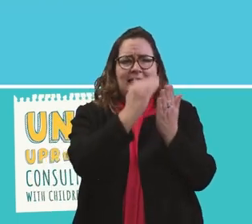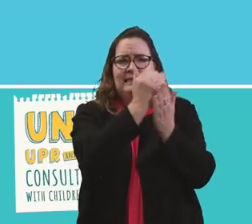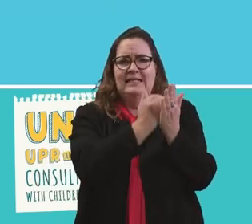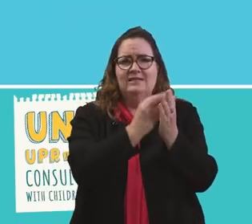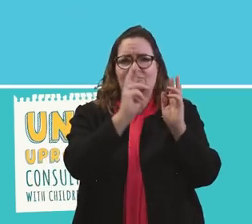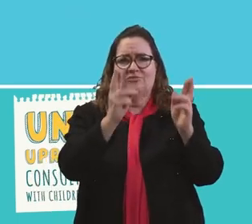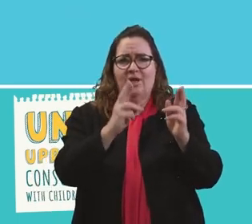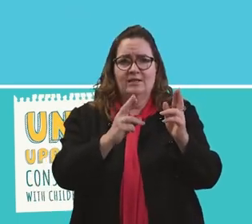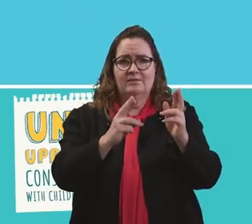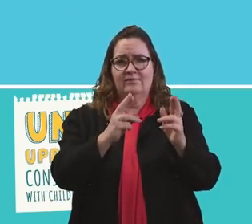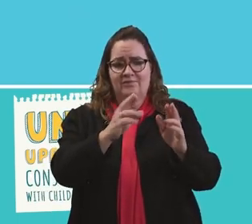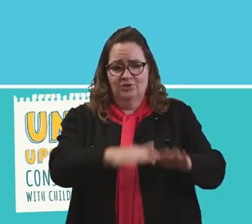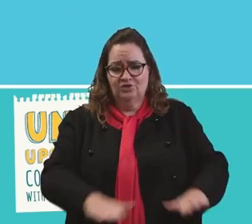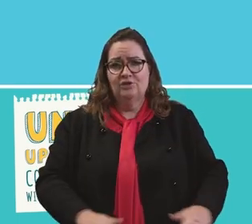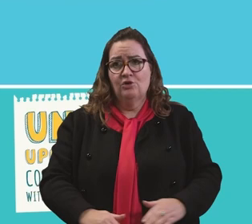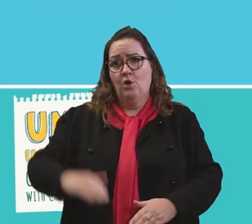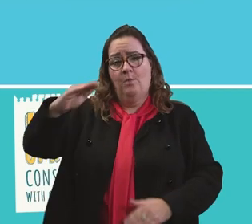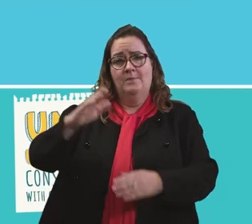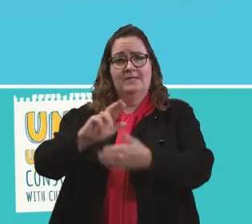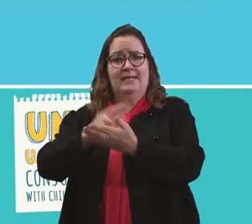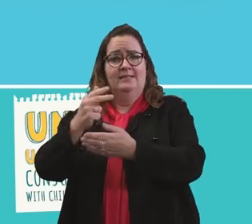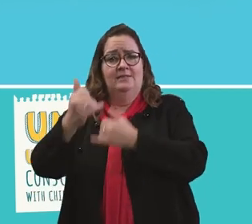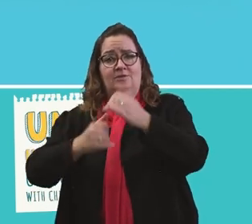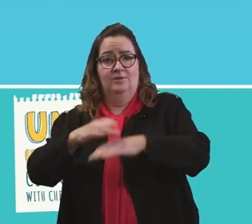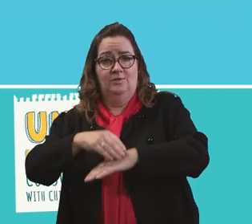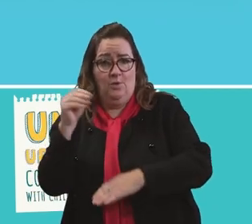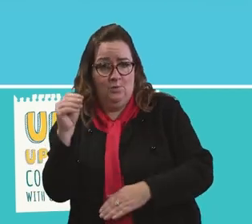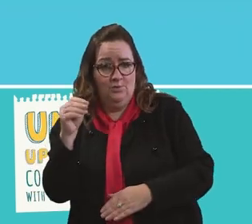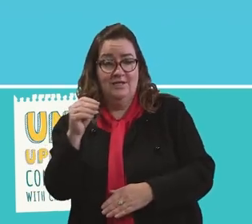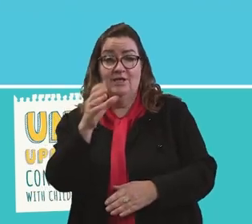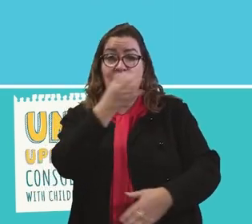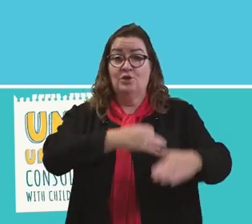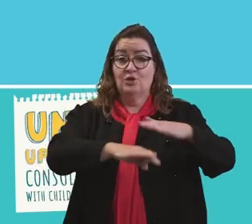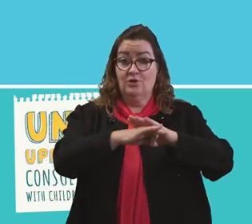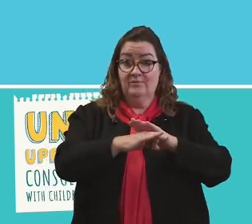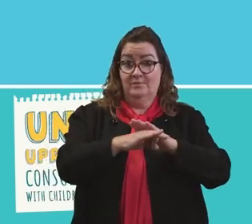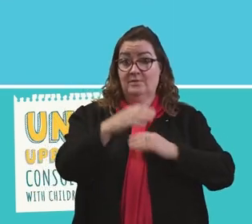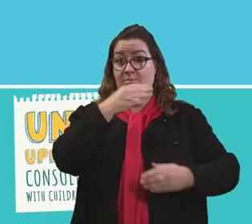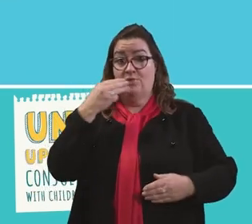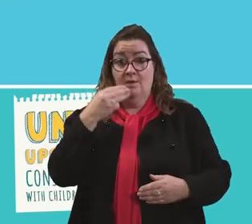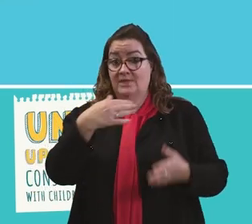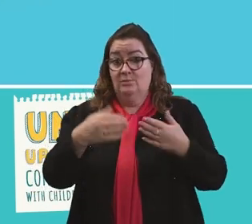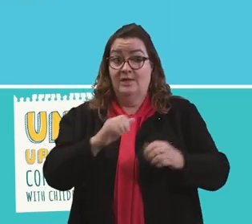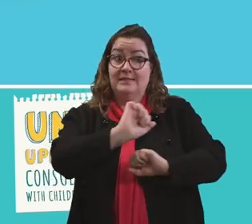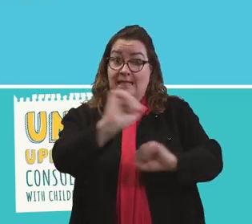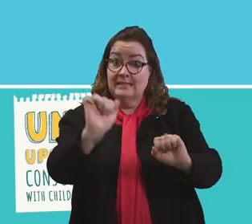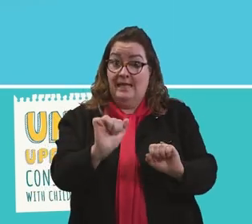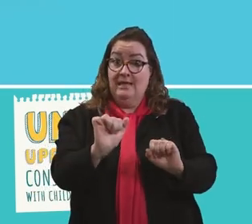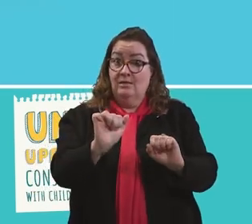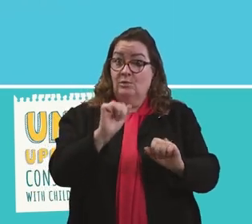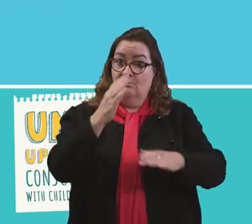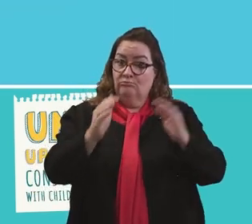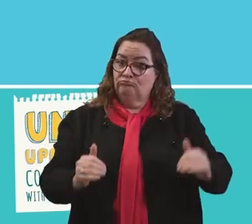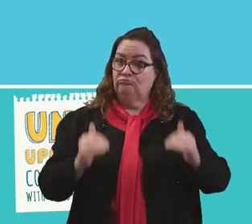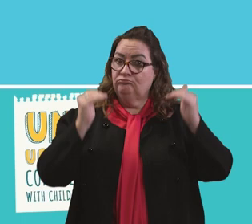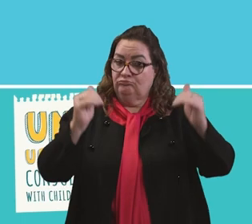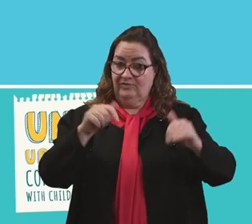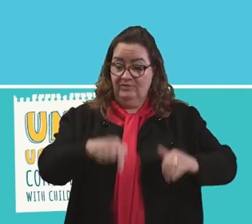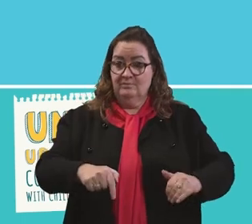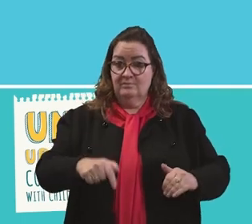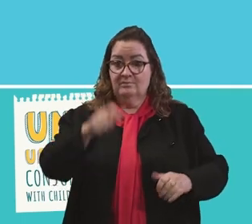up to 18. The government has promised to make these rights a reality for all children and young people in